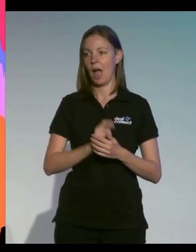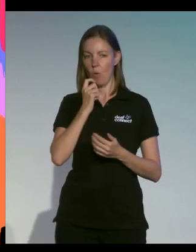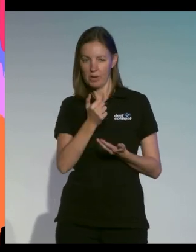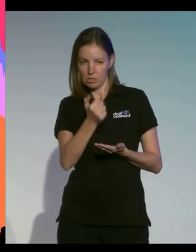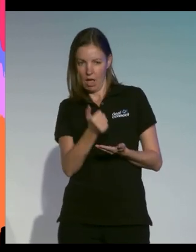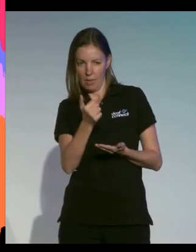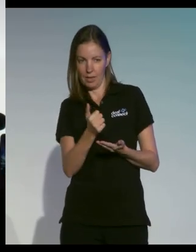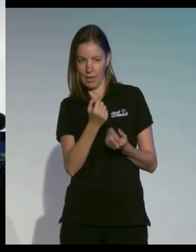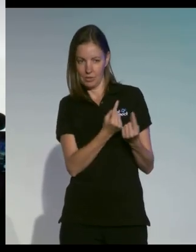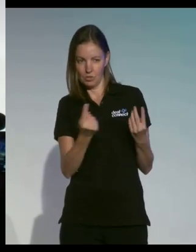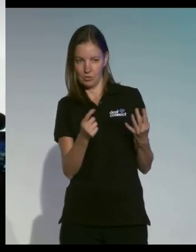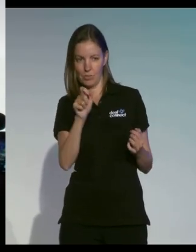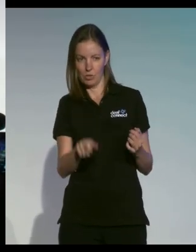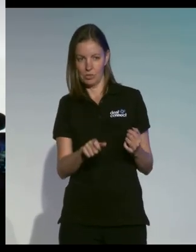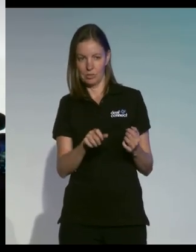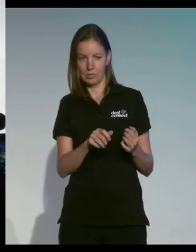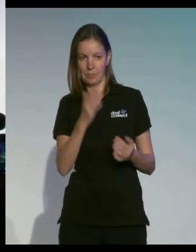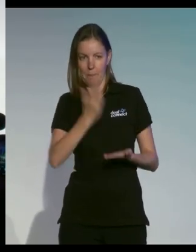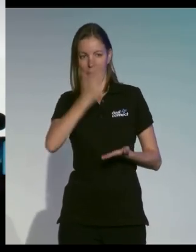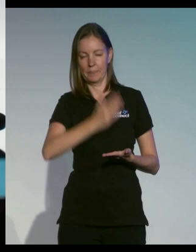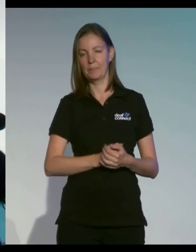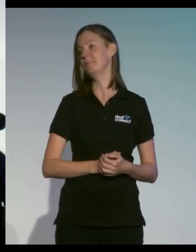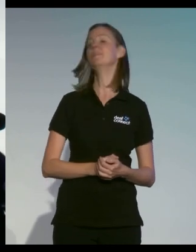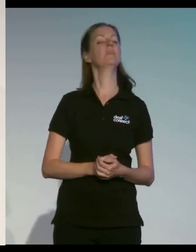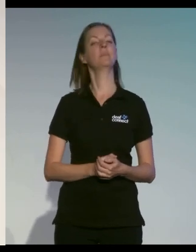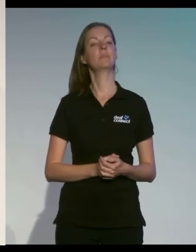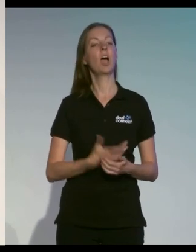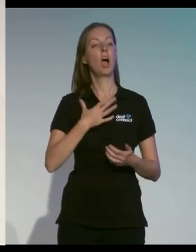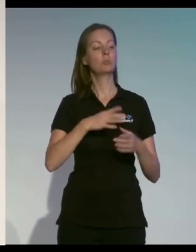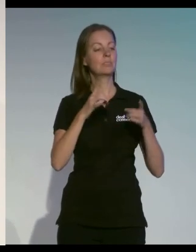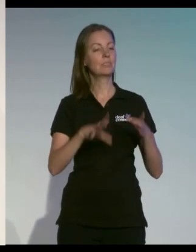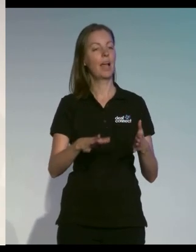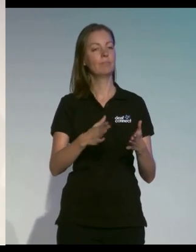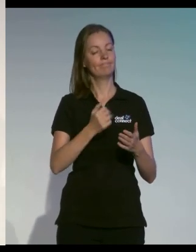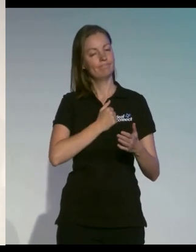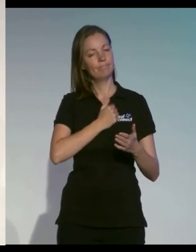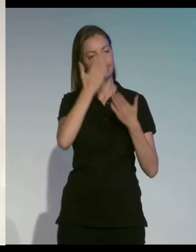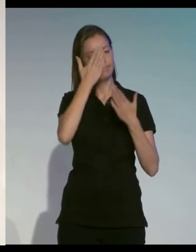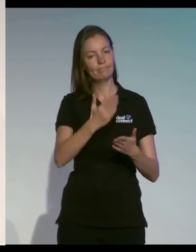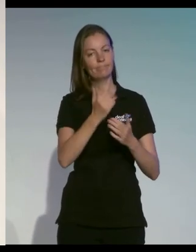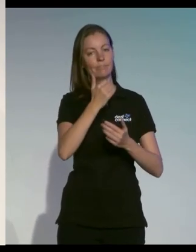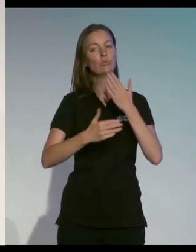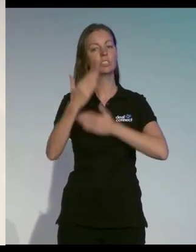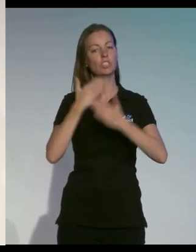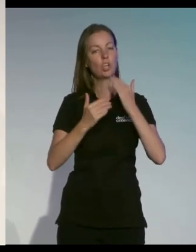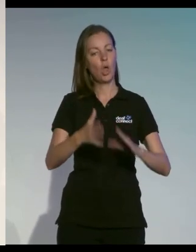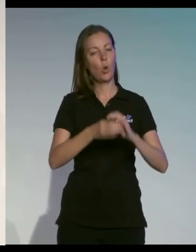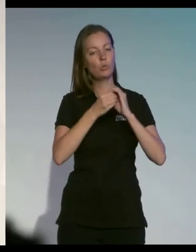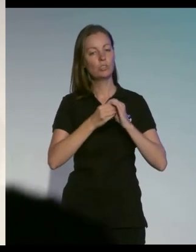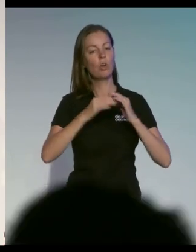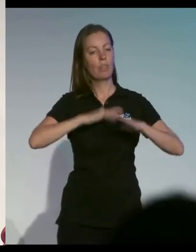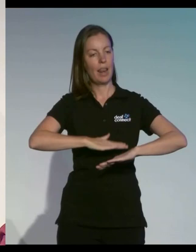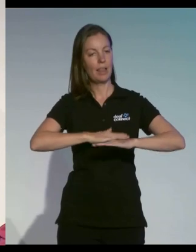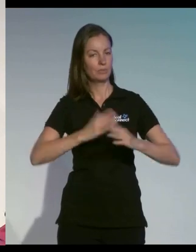down to the minute. Go ahead, Paula. Thank you, everyone. I'd like to begin by paying my respects to the traditional owners of the land on which we're